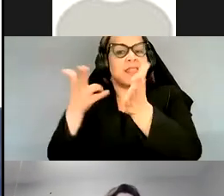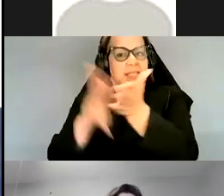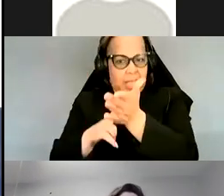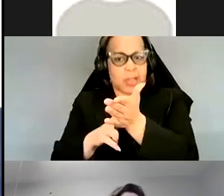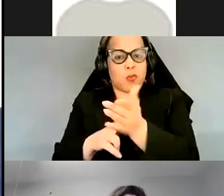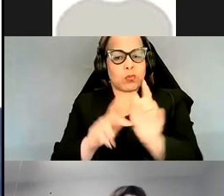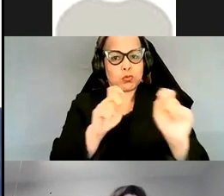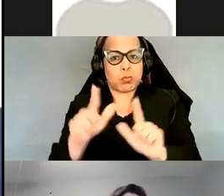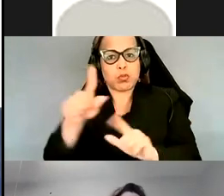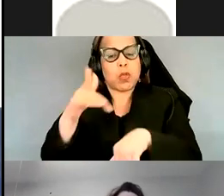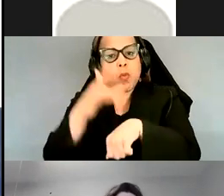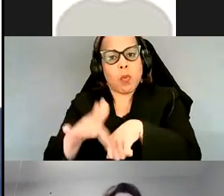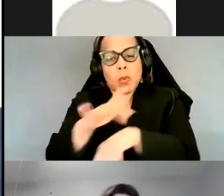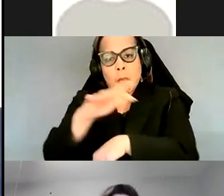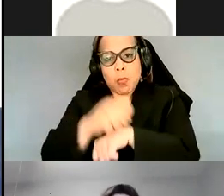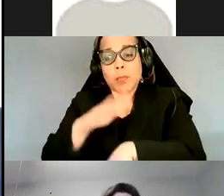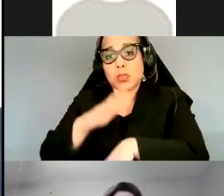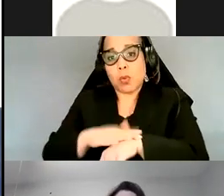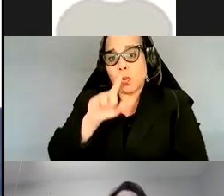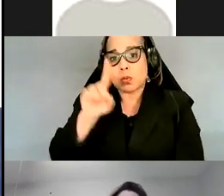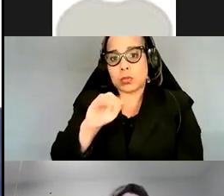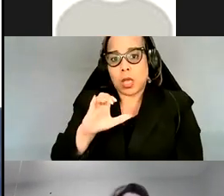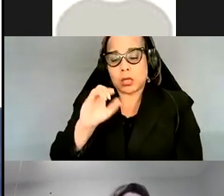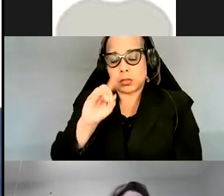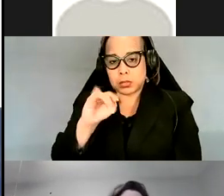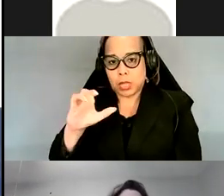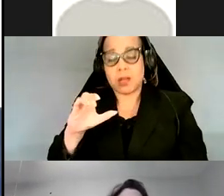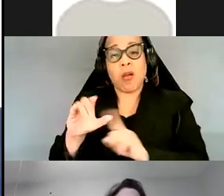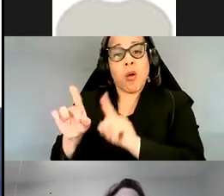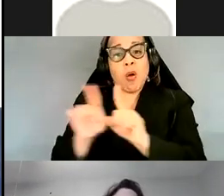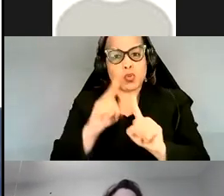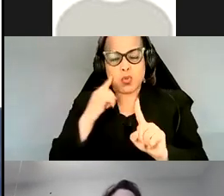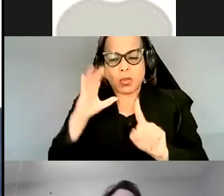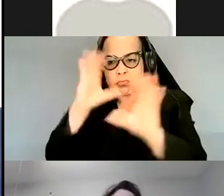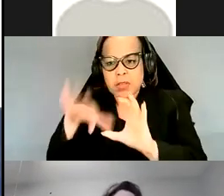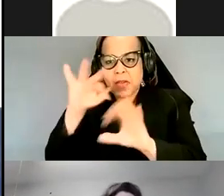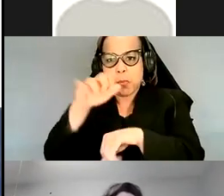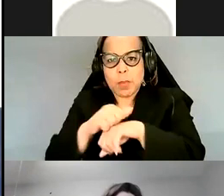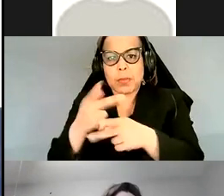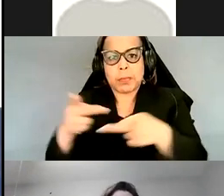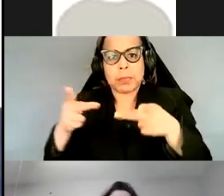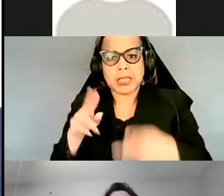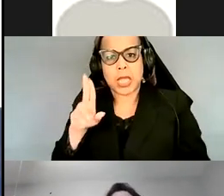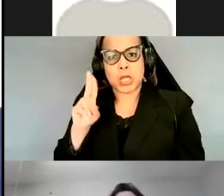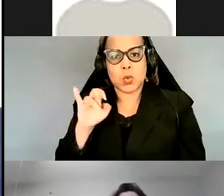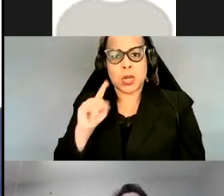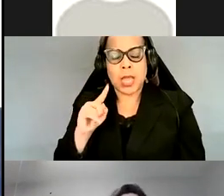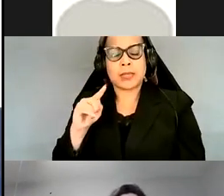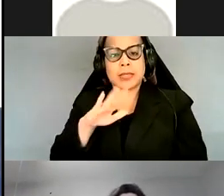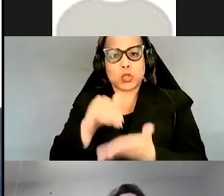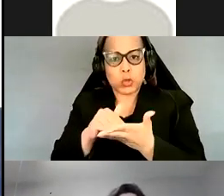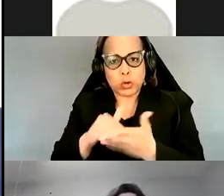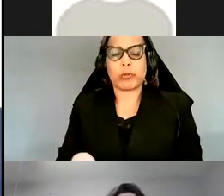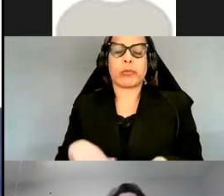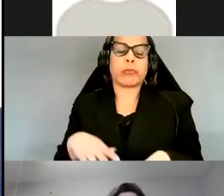post their open appointments on ZocDoc. This is also where you can find appointments for places like United Center or City of Chicago point